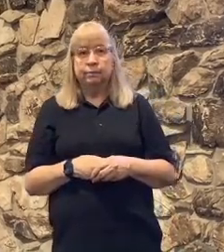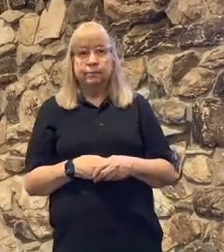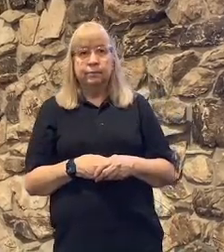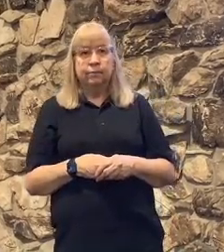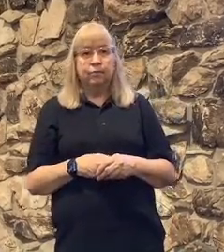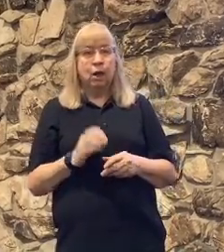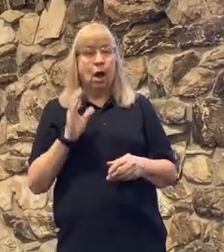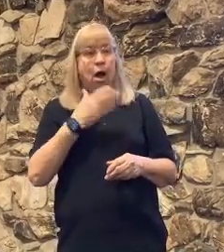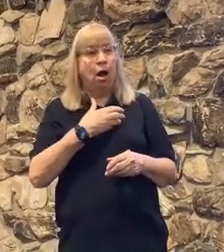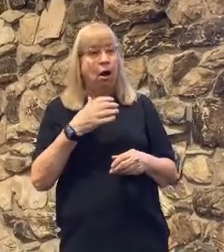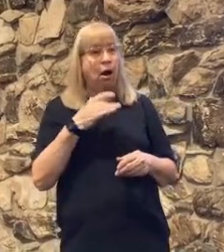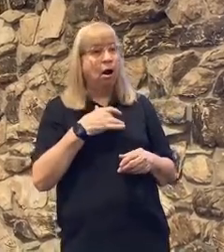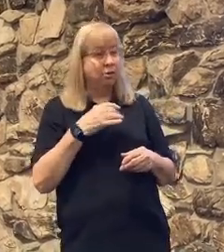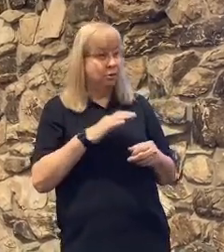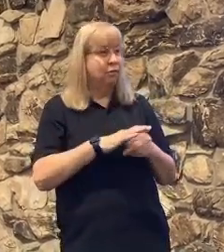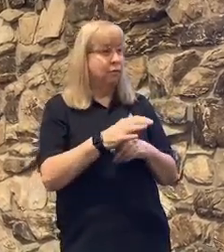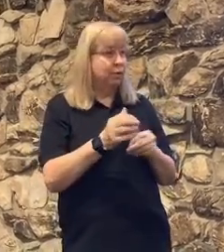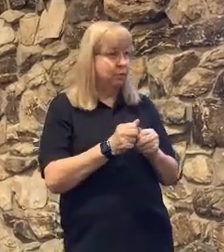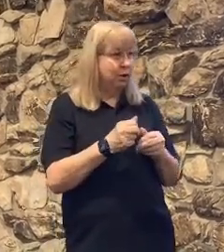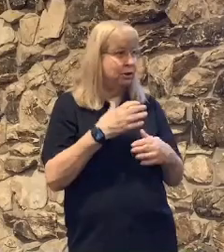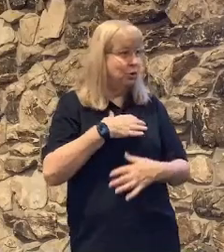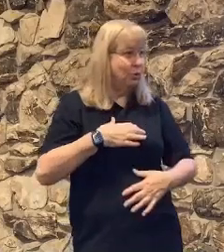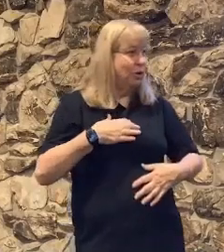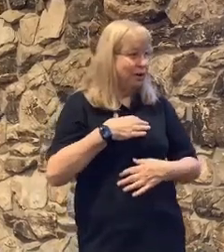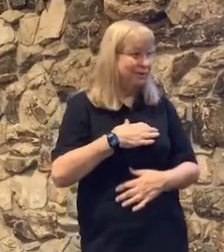And our hearts are filled with joy.